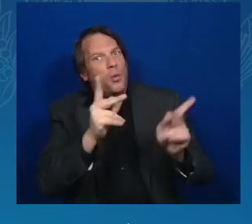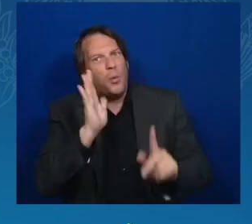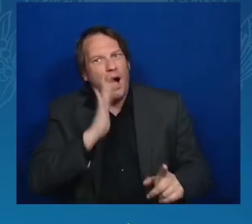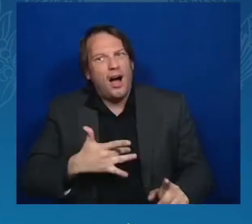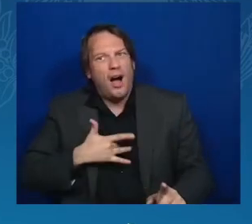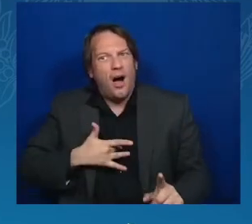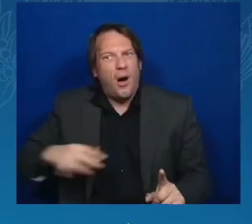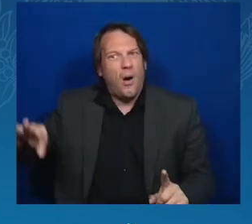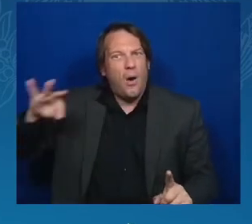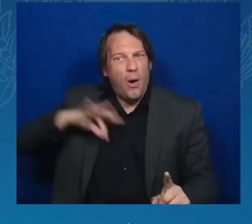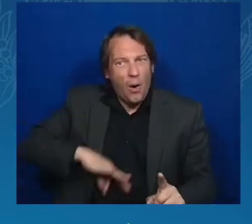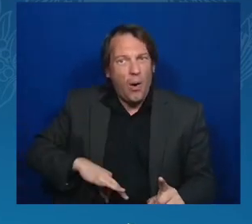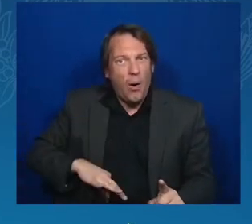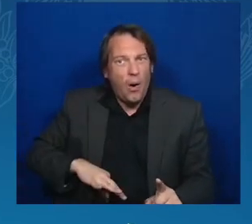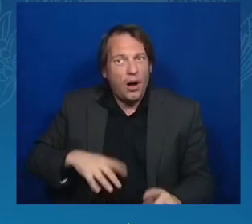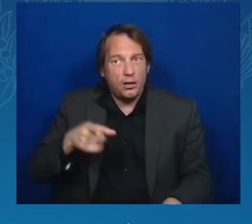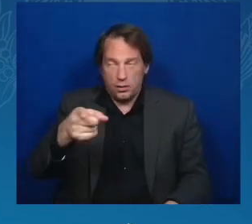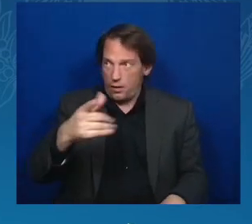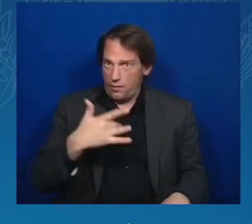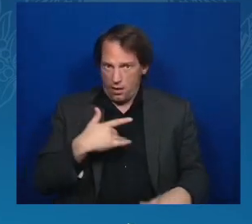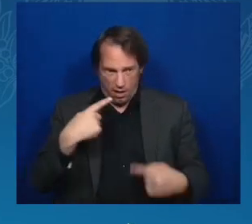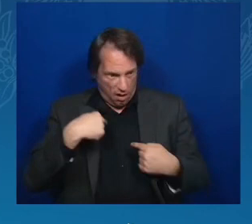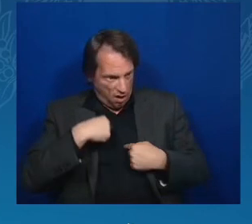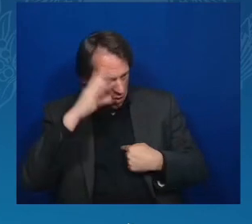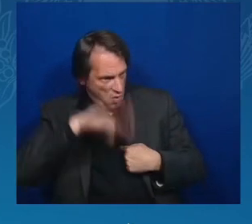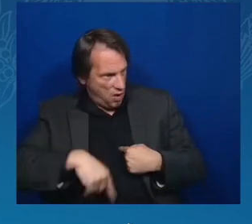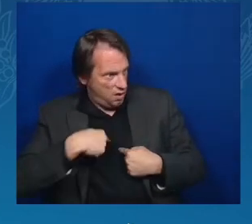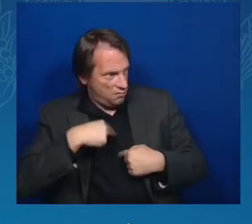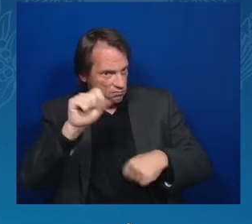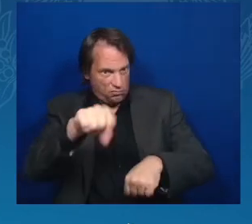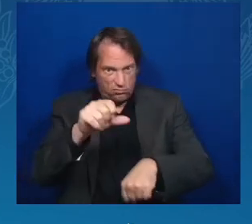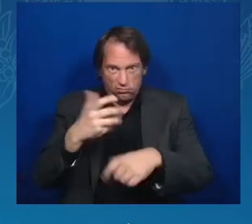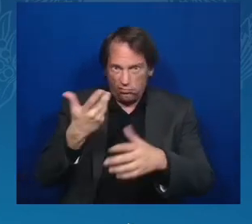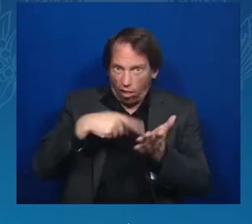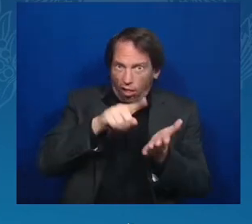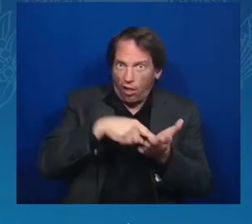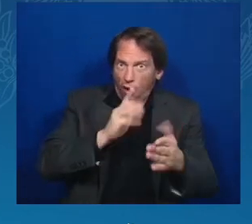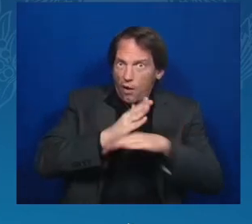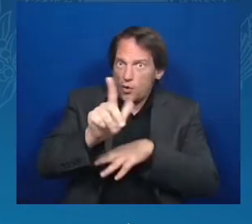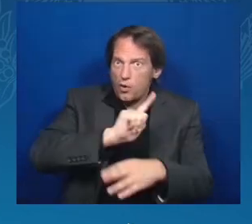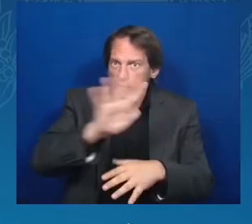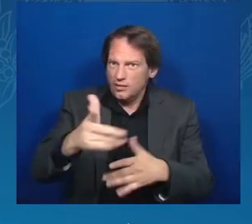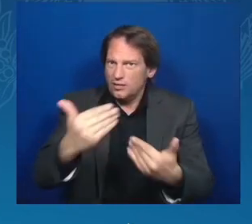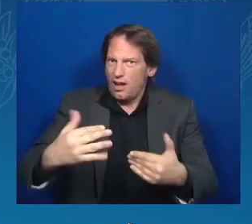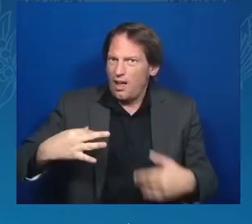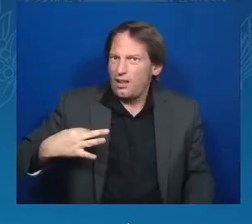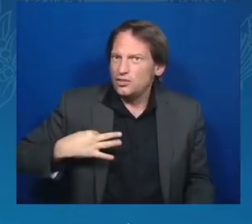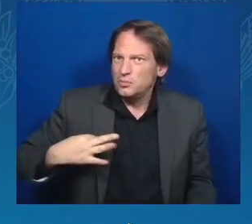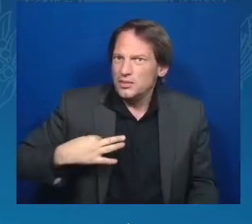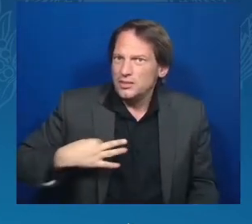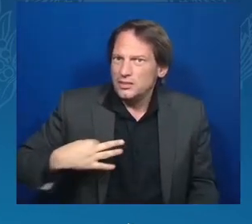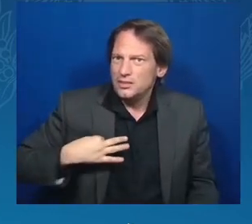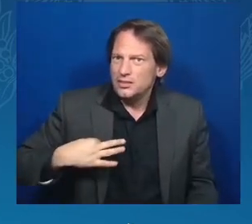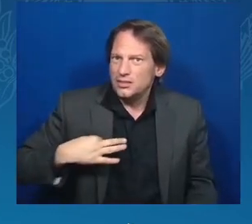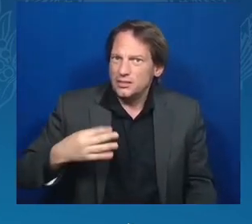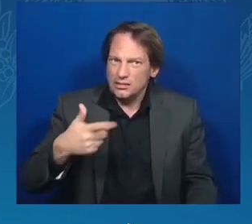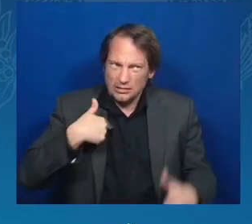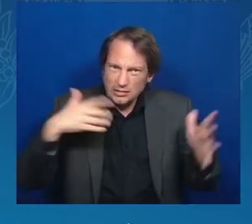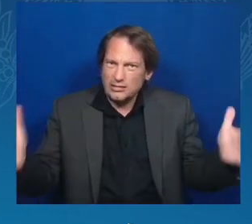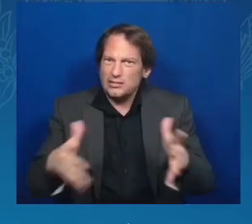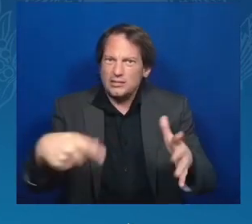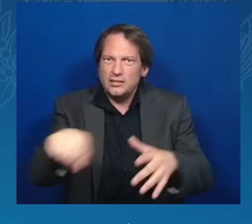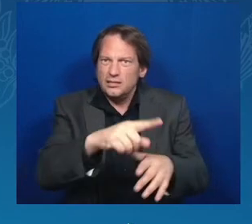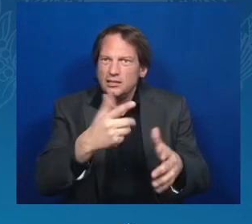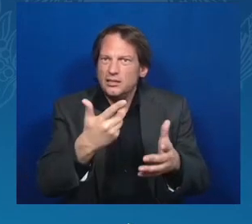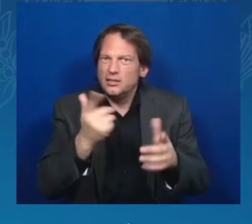studentaid.gov, that's studentaid.gov. And I'll close with this. The President and I continue to do and will do much more to